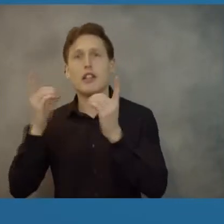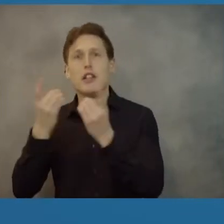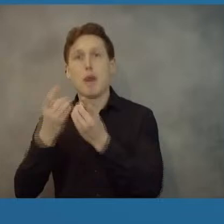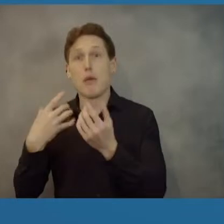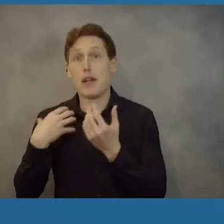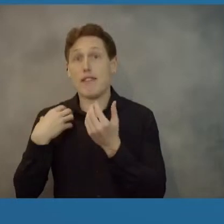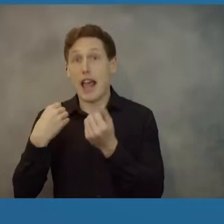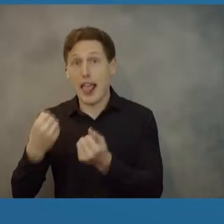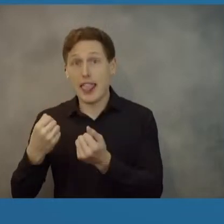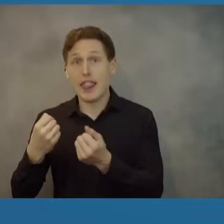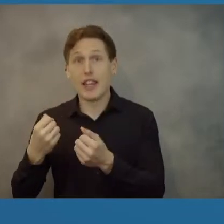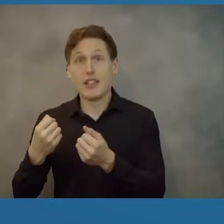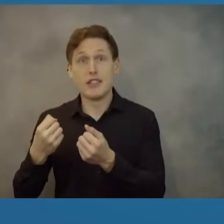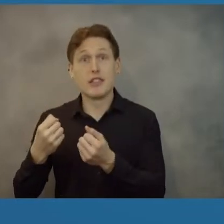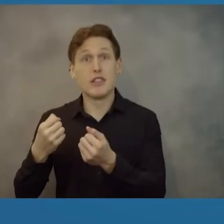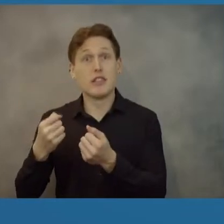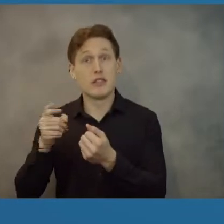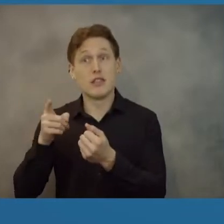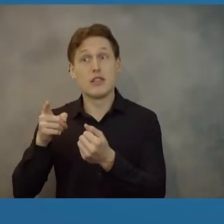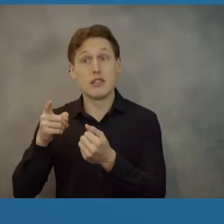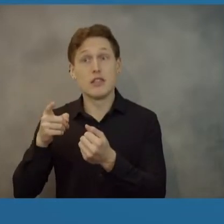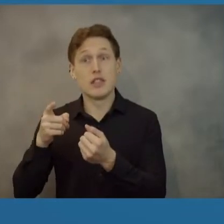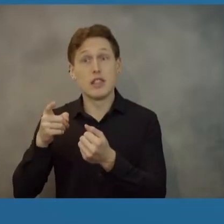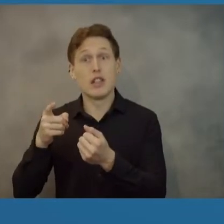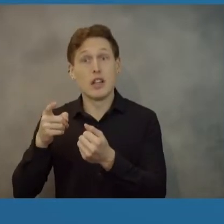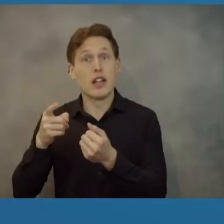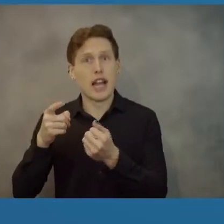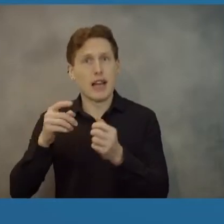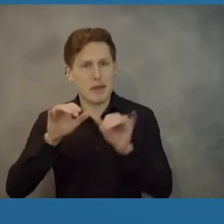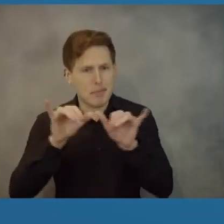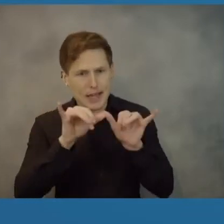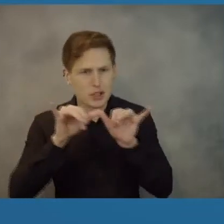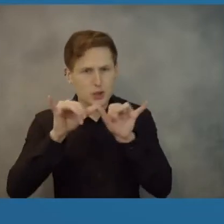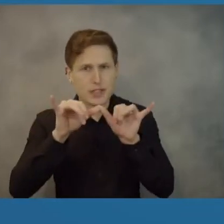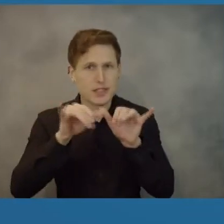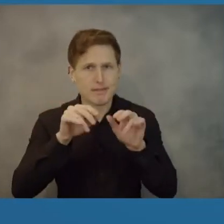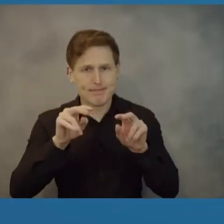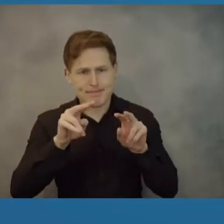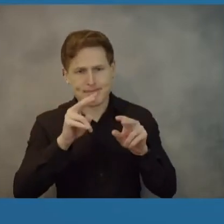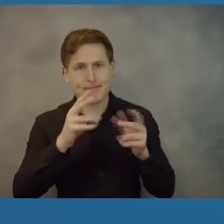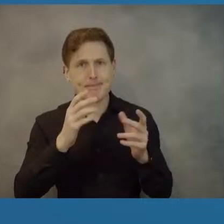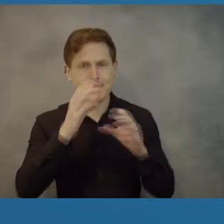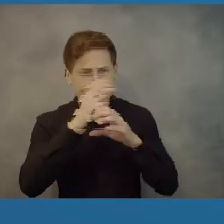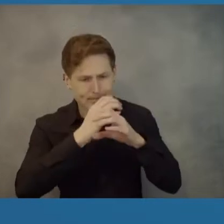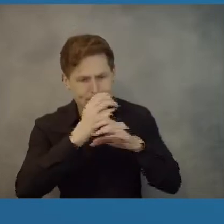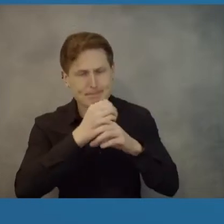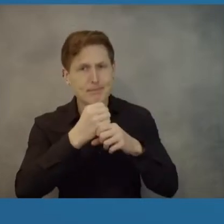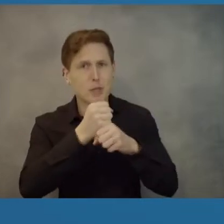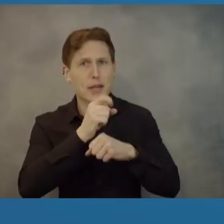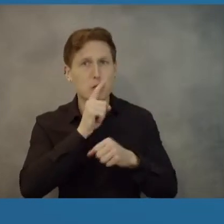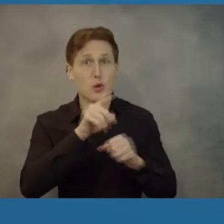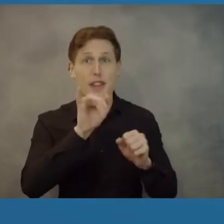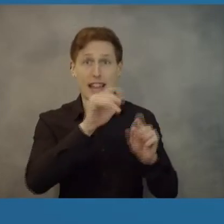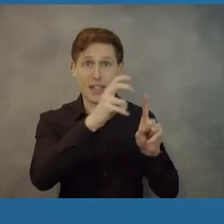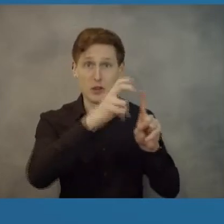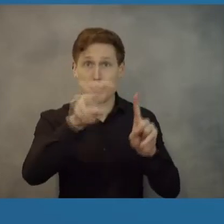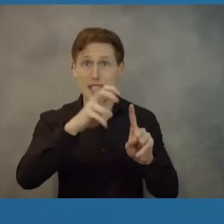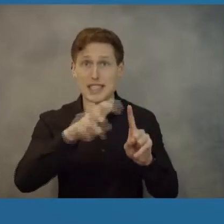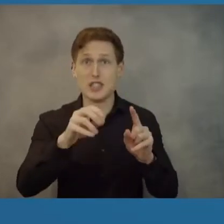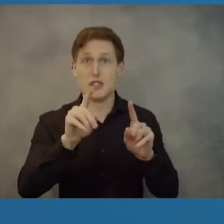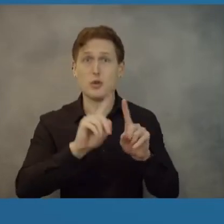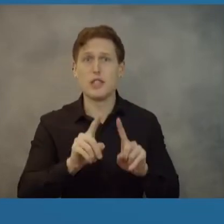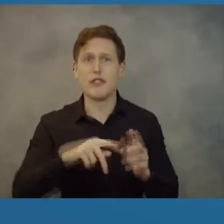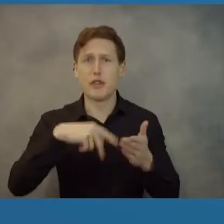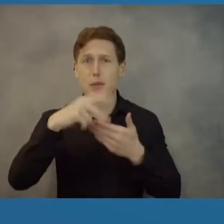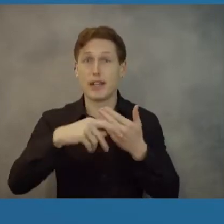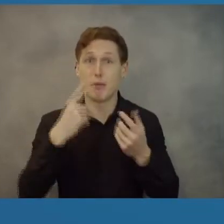putting untold numbers of bodies up against that just to make sure that transition works really smoothly, and so we're optimistic